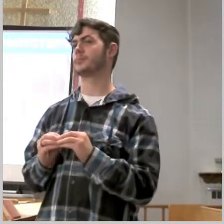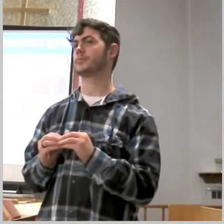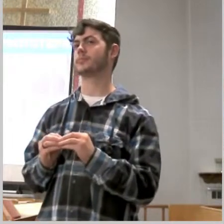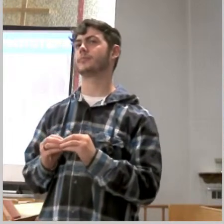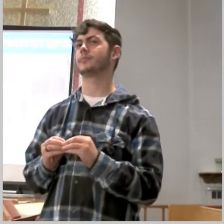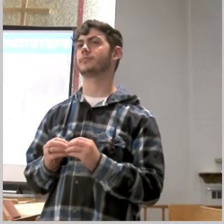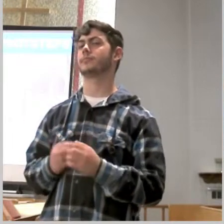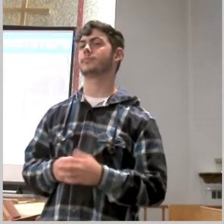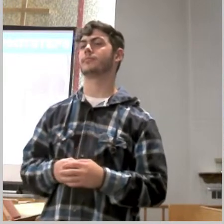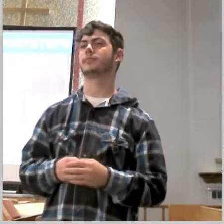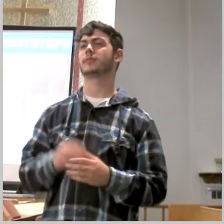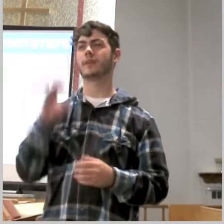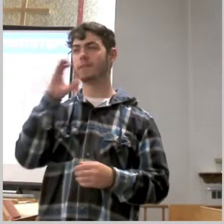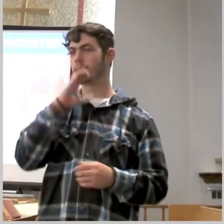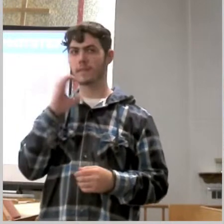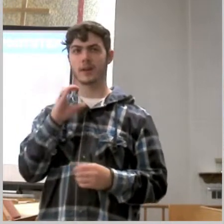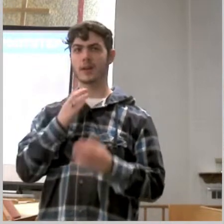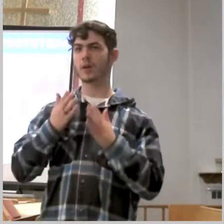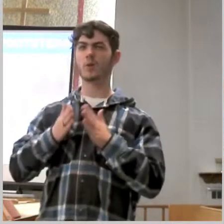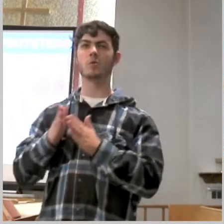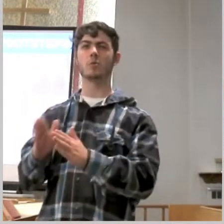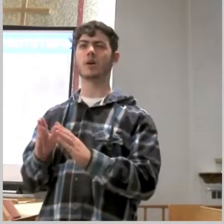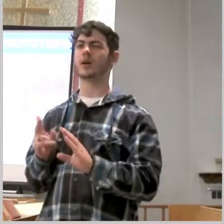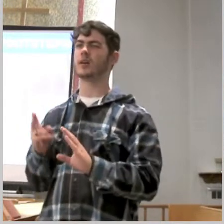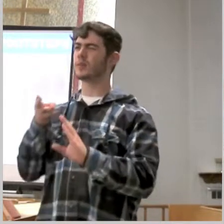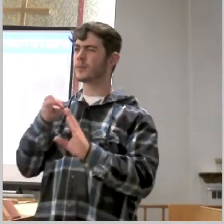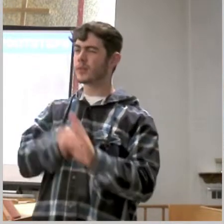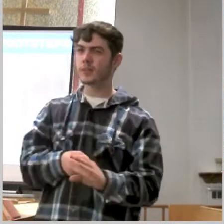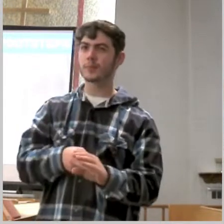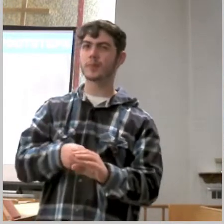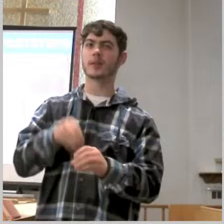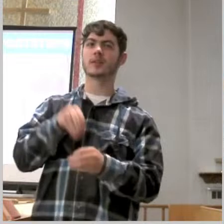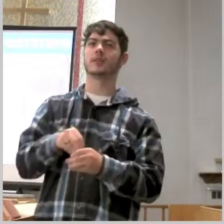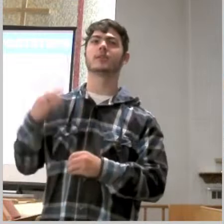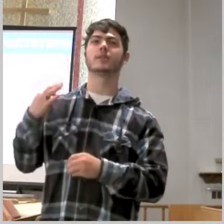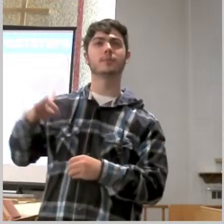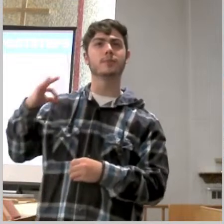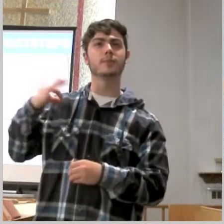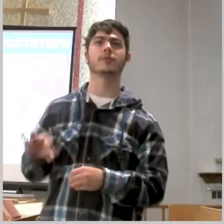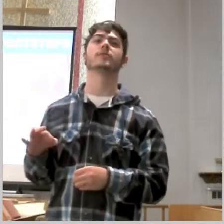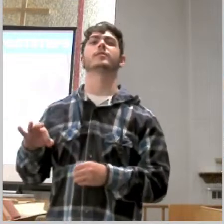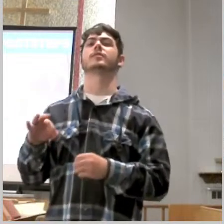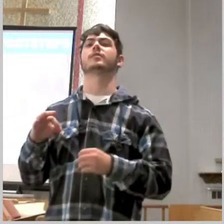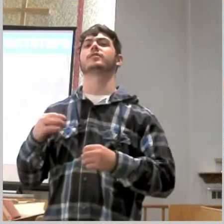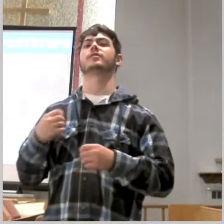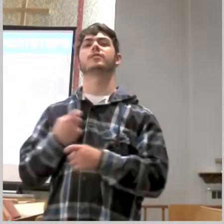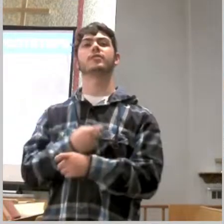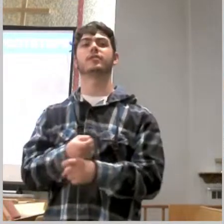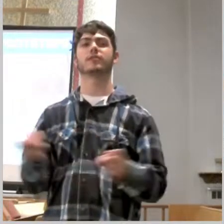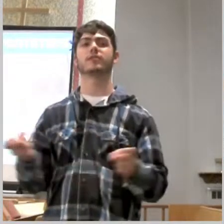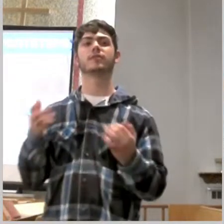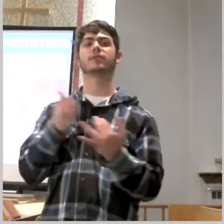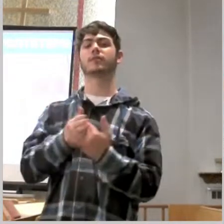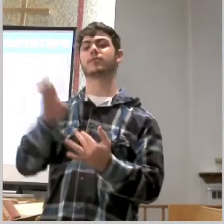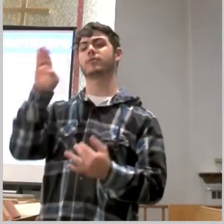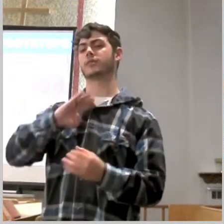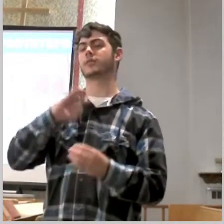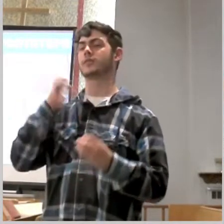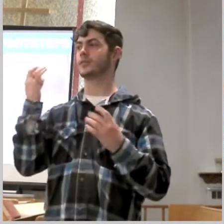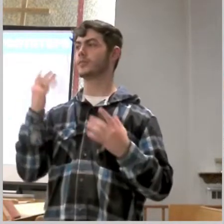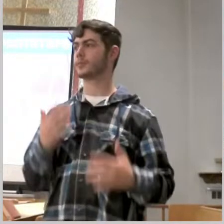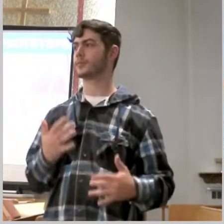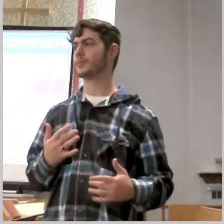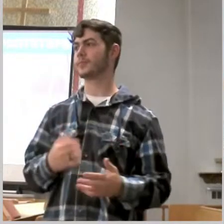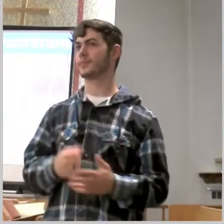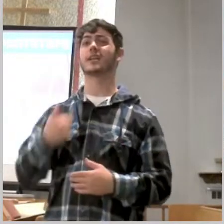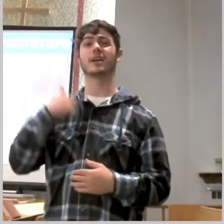to participate in the privilege of working through the grace of God somehow? So I know